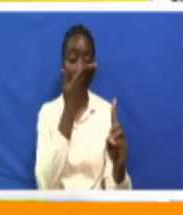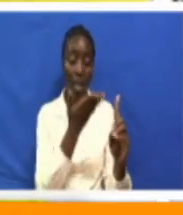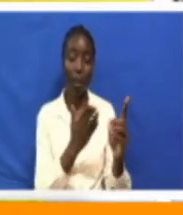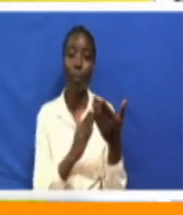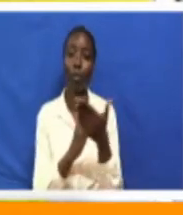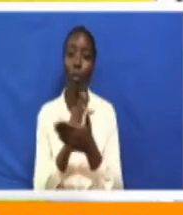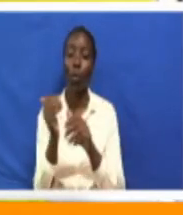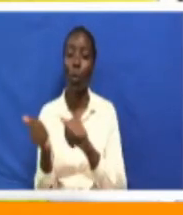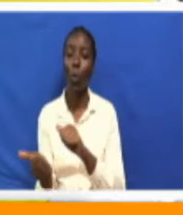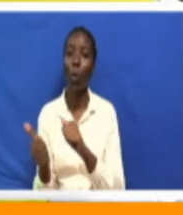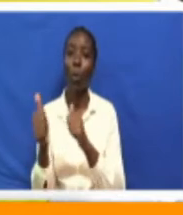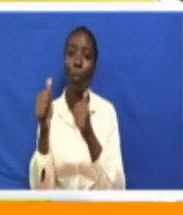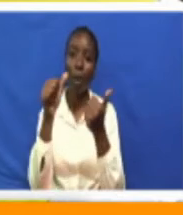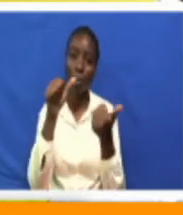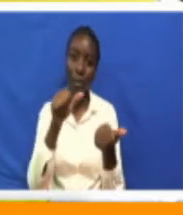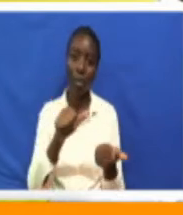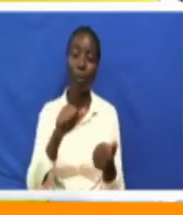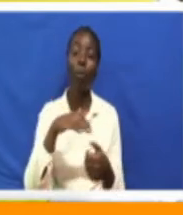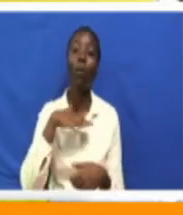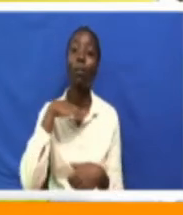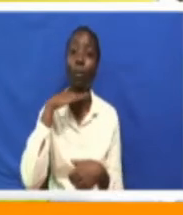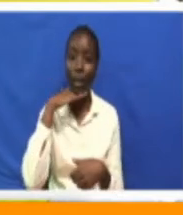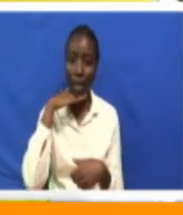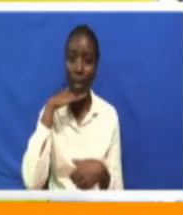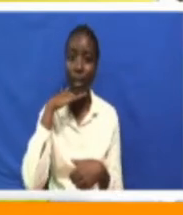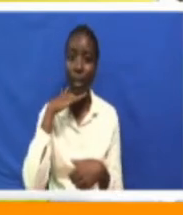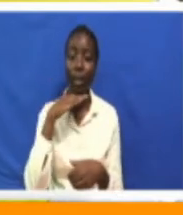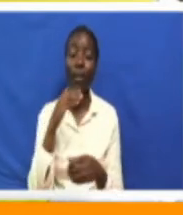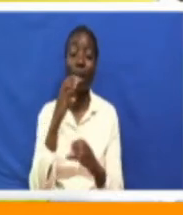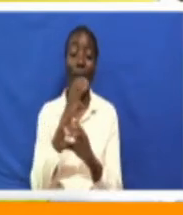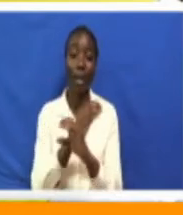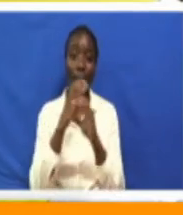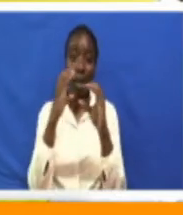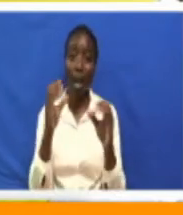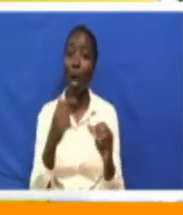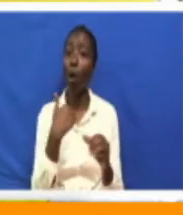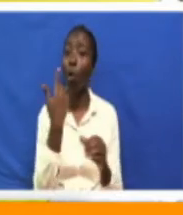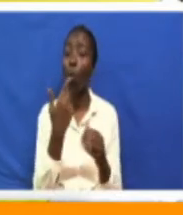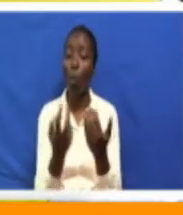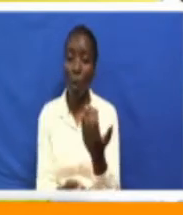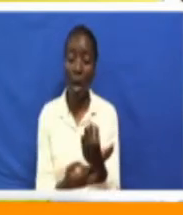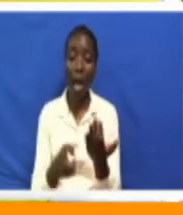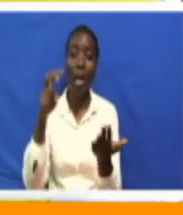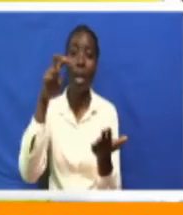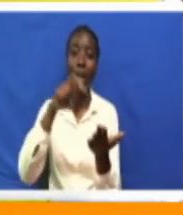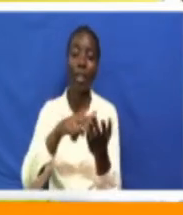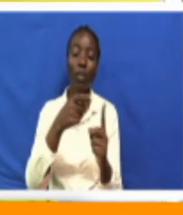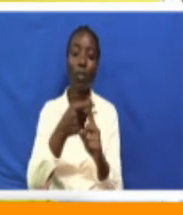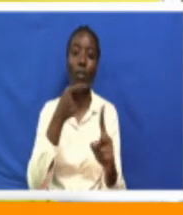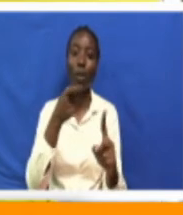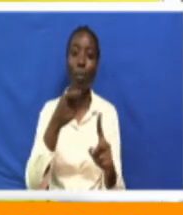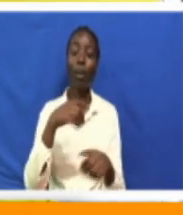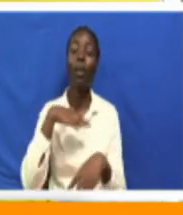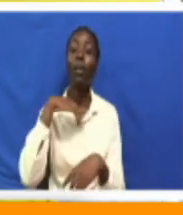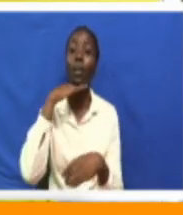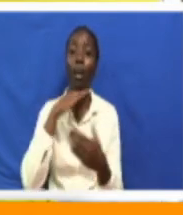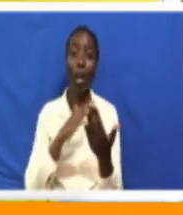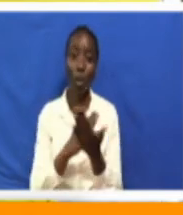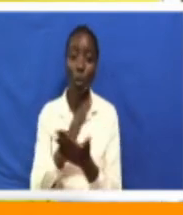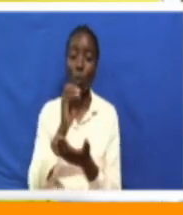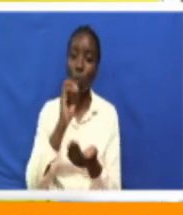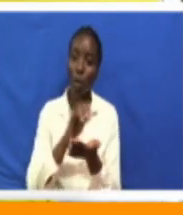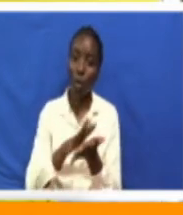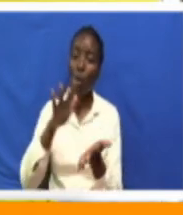into death so that as Christ was raised from the dead by the glory of his